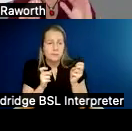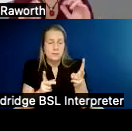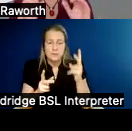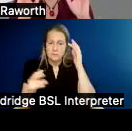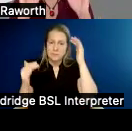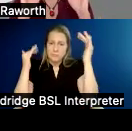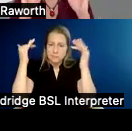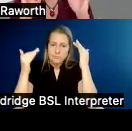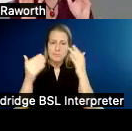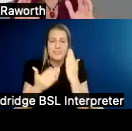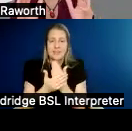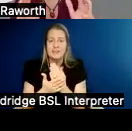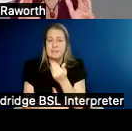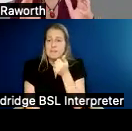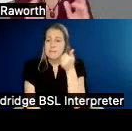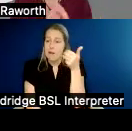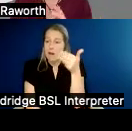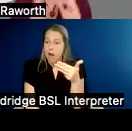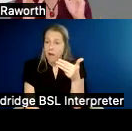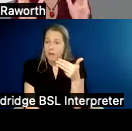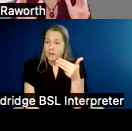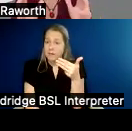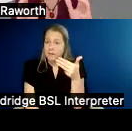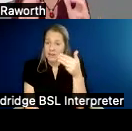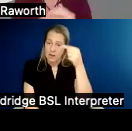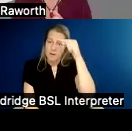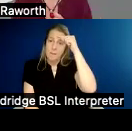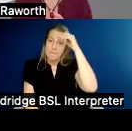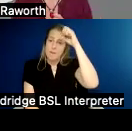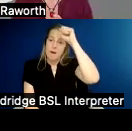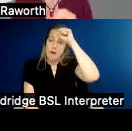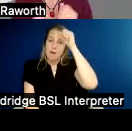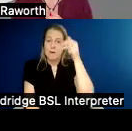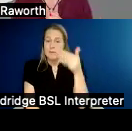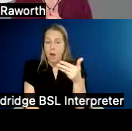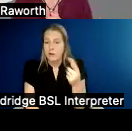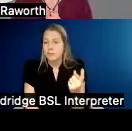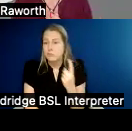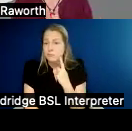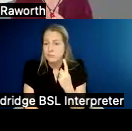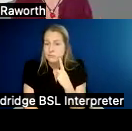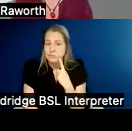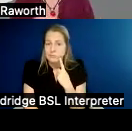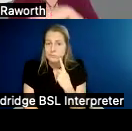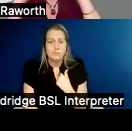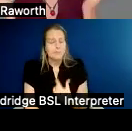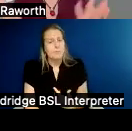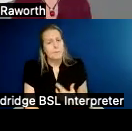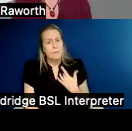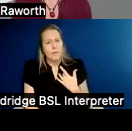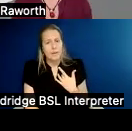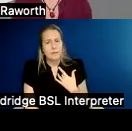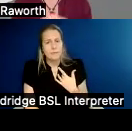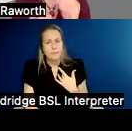hands. It's an almost memorable number that we can get our heads around. And I felt that it was important not just to say all